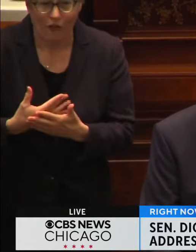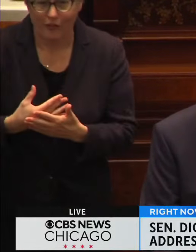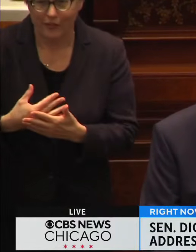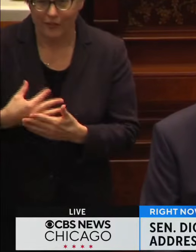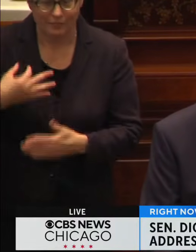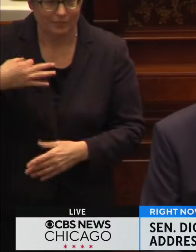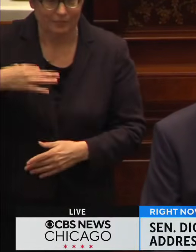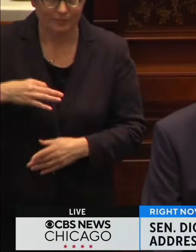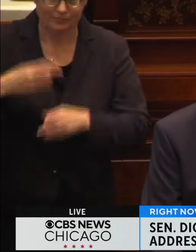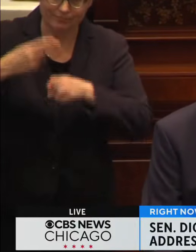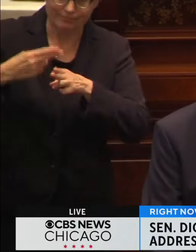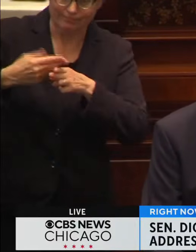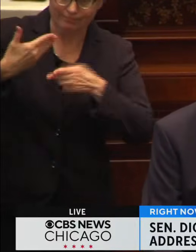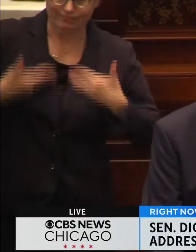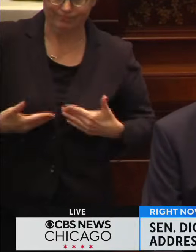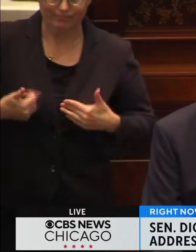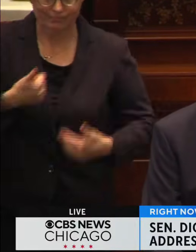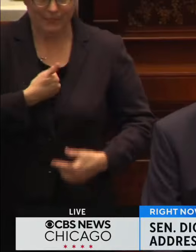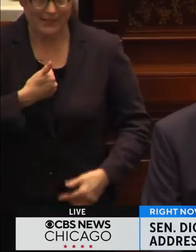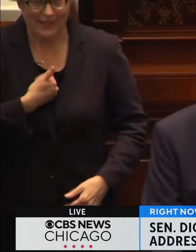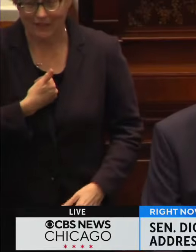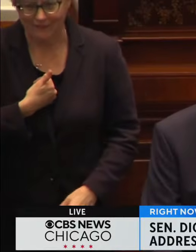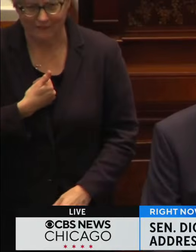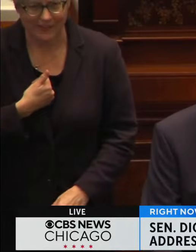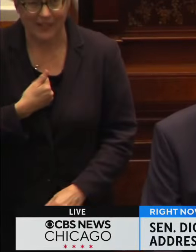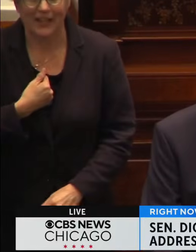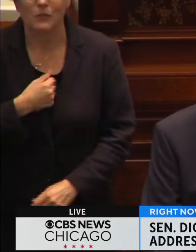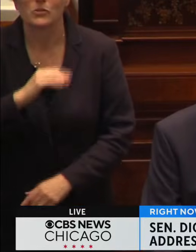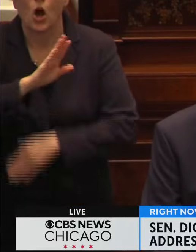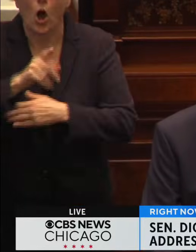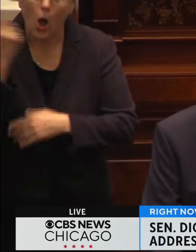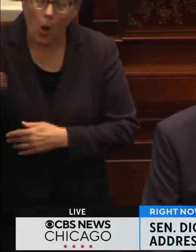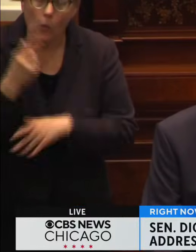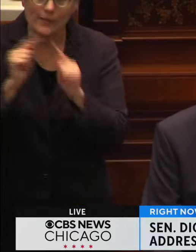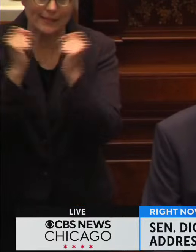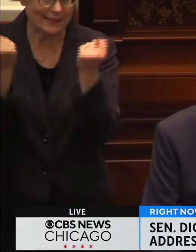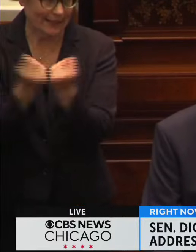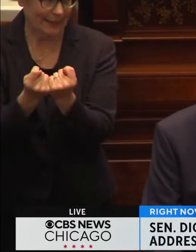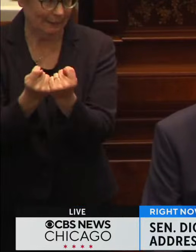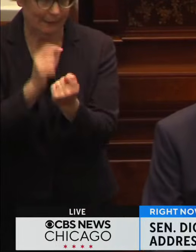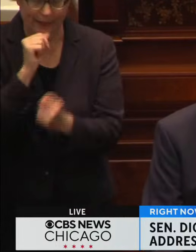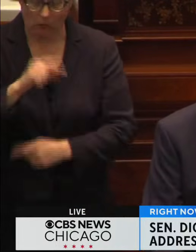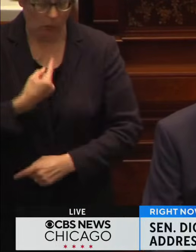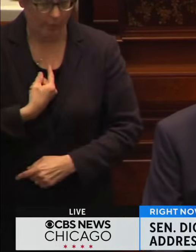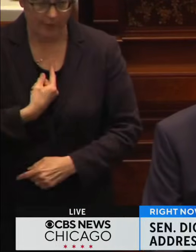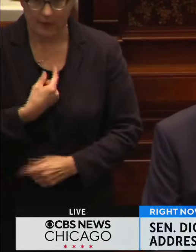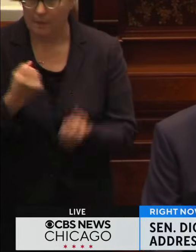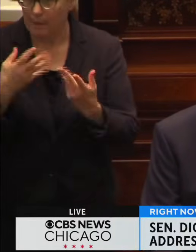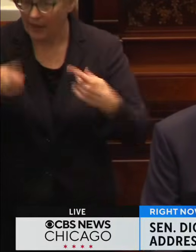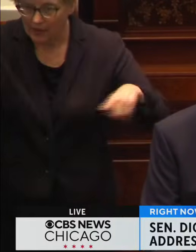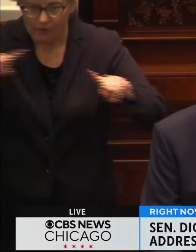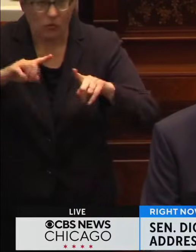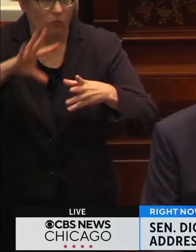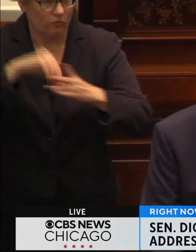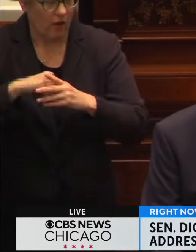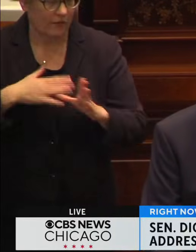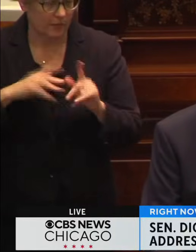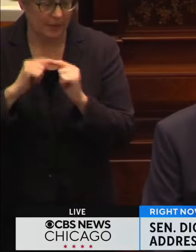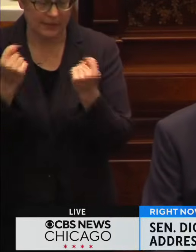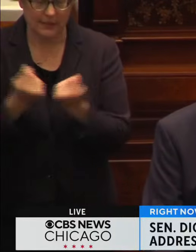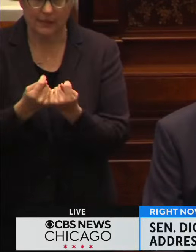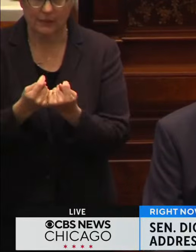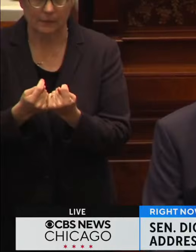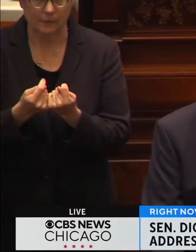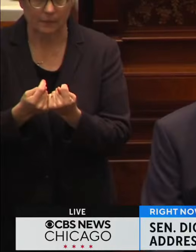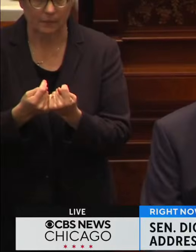I helped, but any success was a team effort. Many of you were an important part of it. Each of us hopes